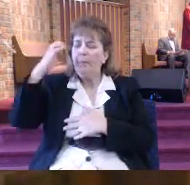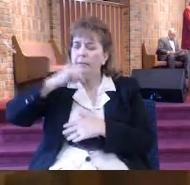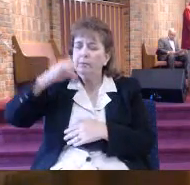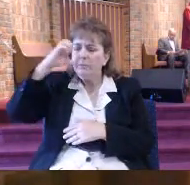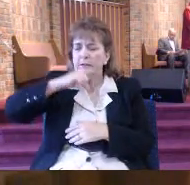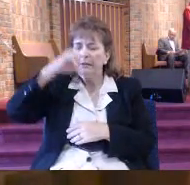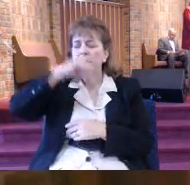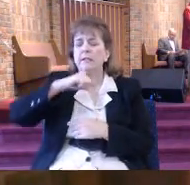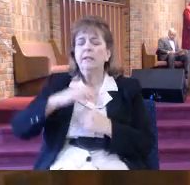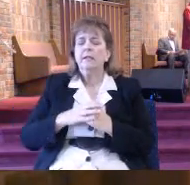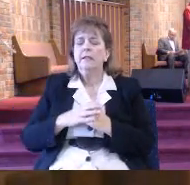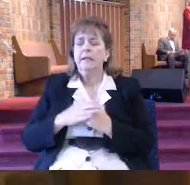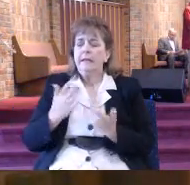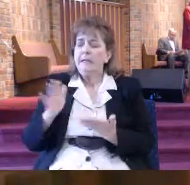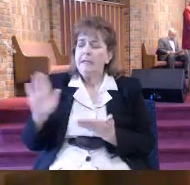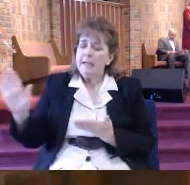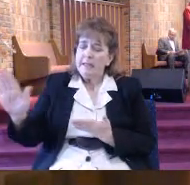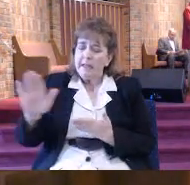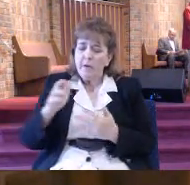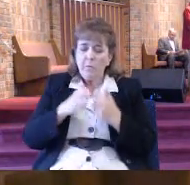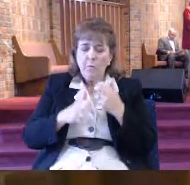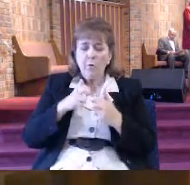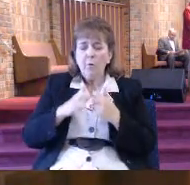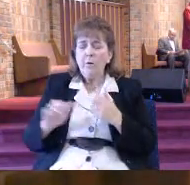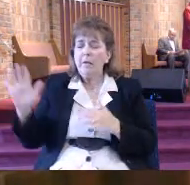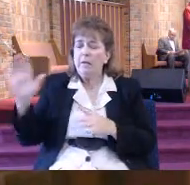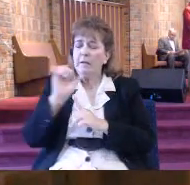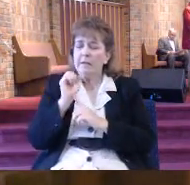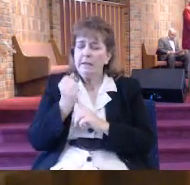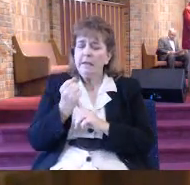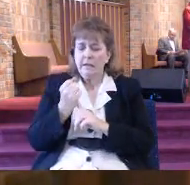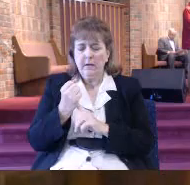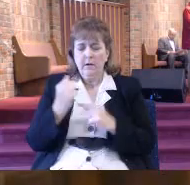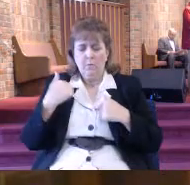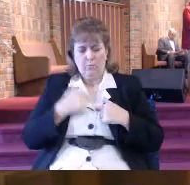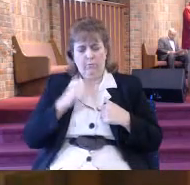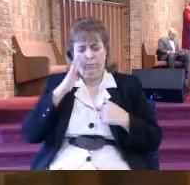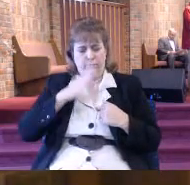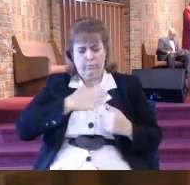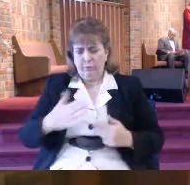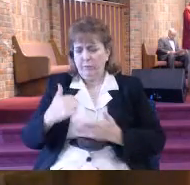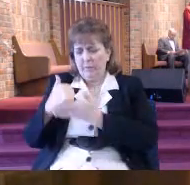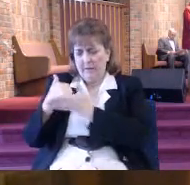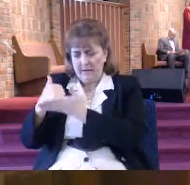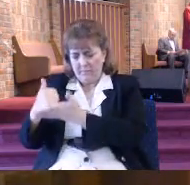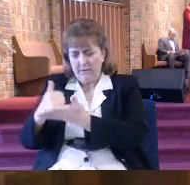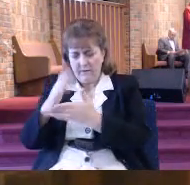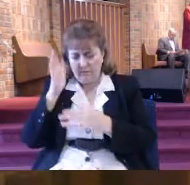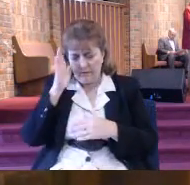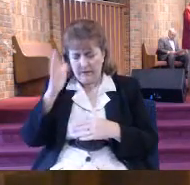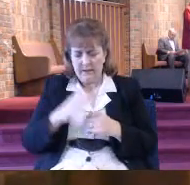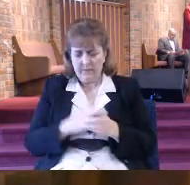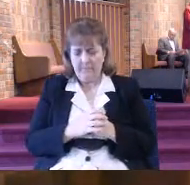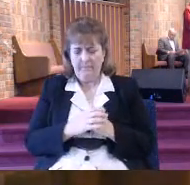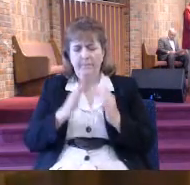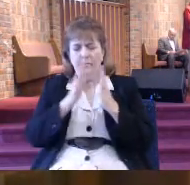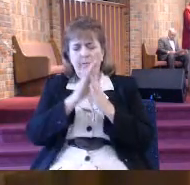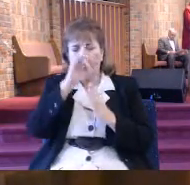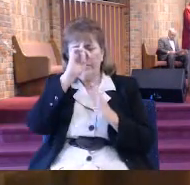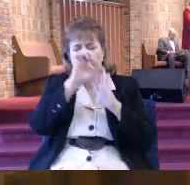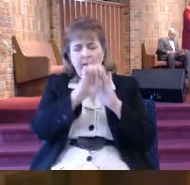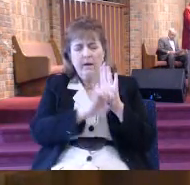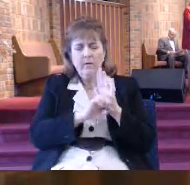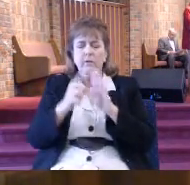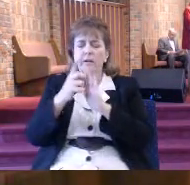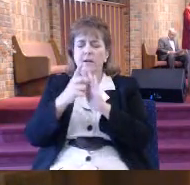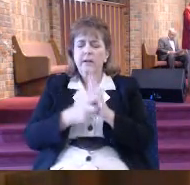problems or dealing with unfortunate situations, that they can turn to us for comfort. God, we pray for the elders and the deacons here as they make